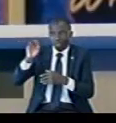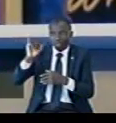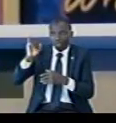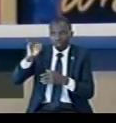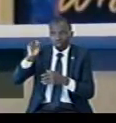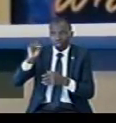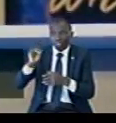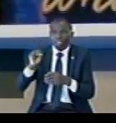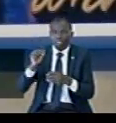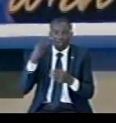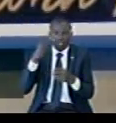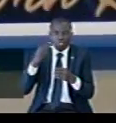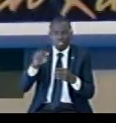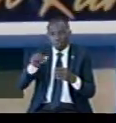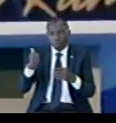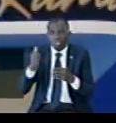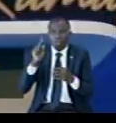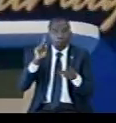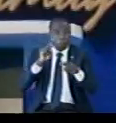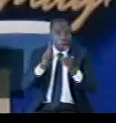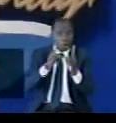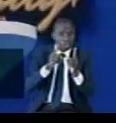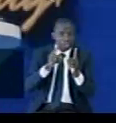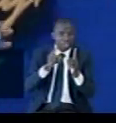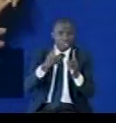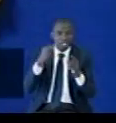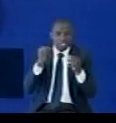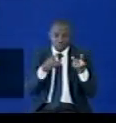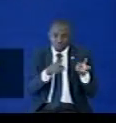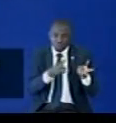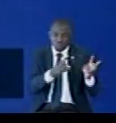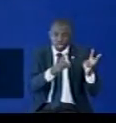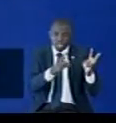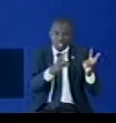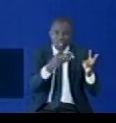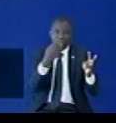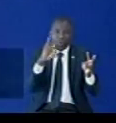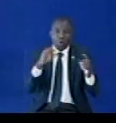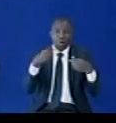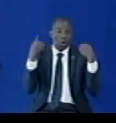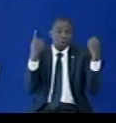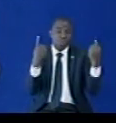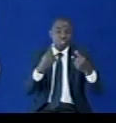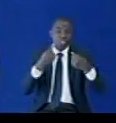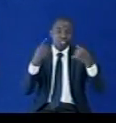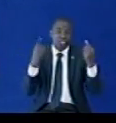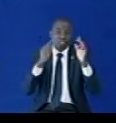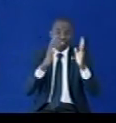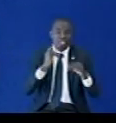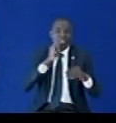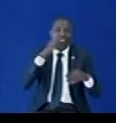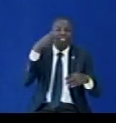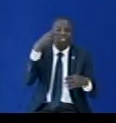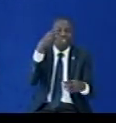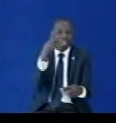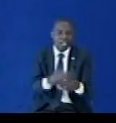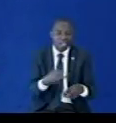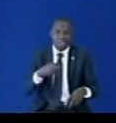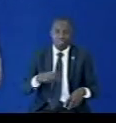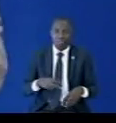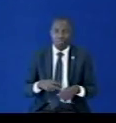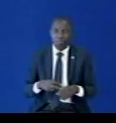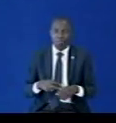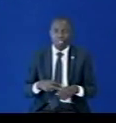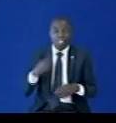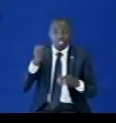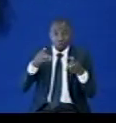side of the coin. But the way of transgressors is hard.